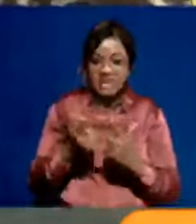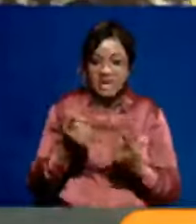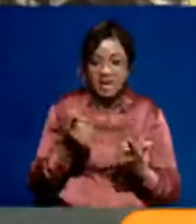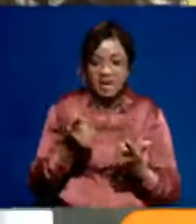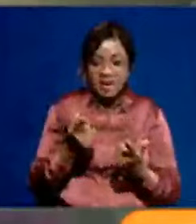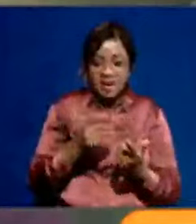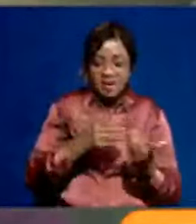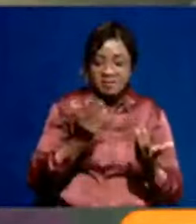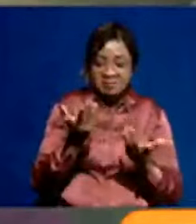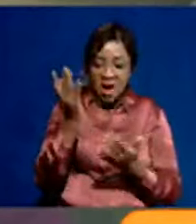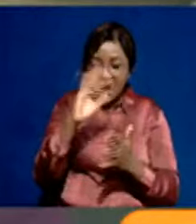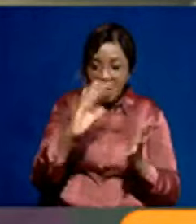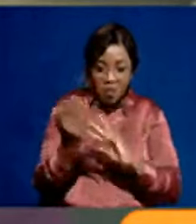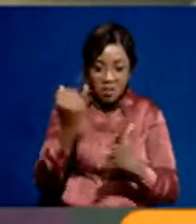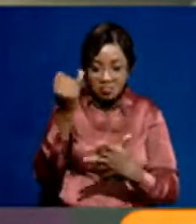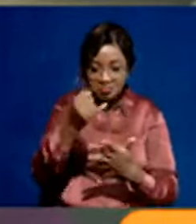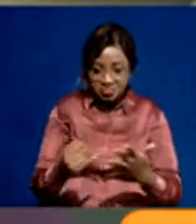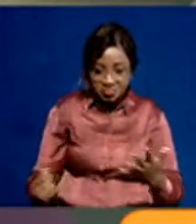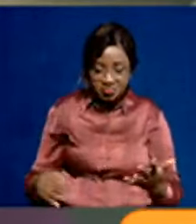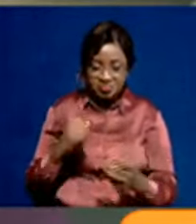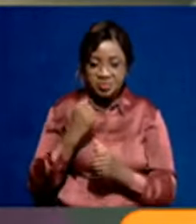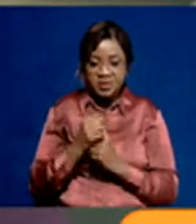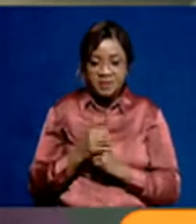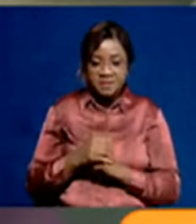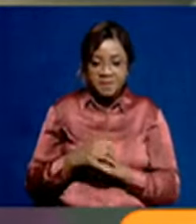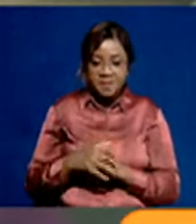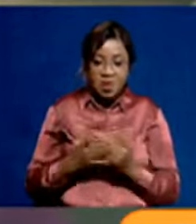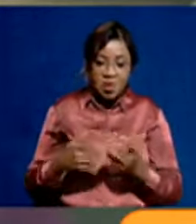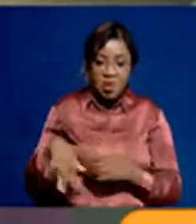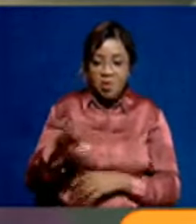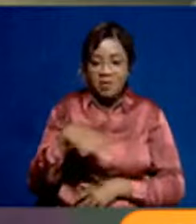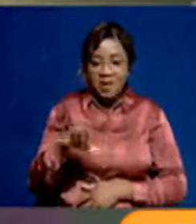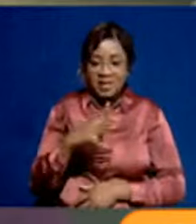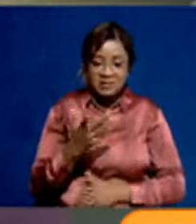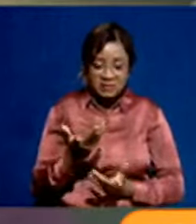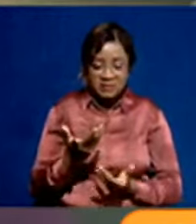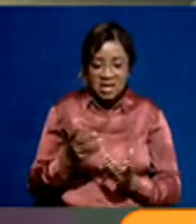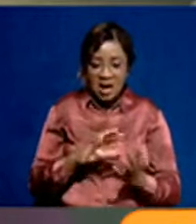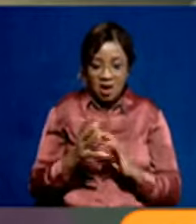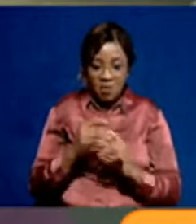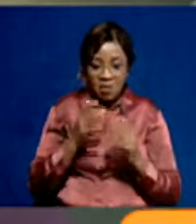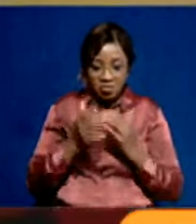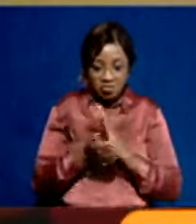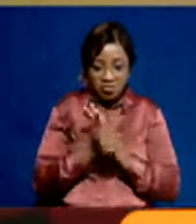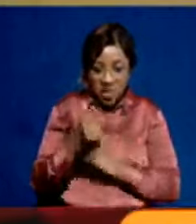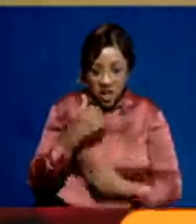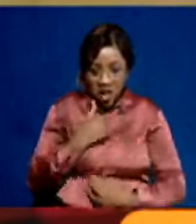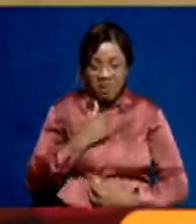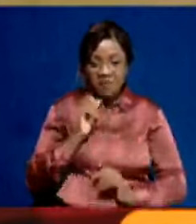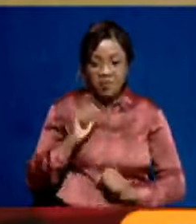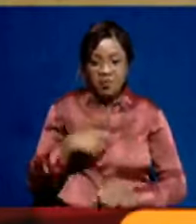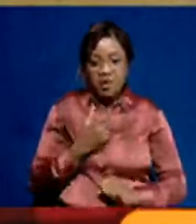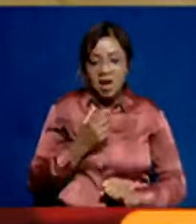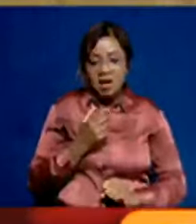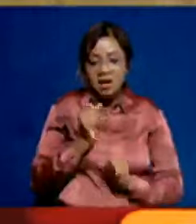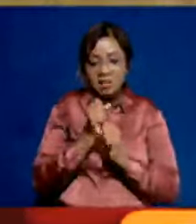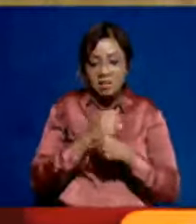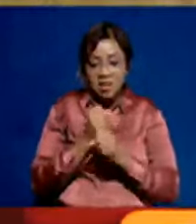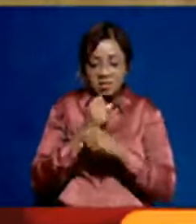also taught them about the cartoon work. Cartoon work ni mahali mtoto labda hako na kipawa fulani. Tulienda into making a flower